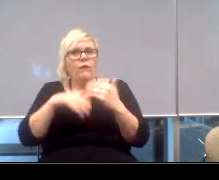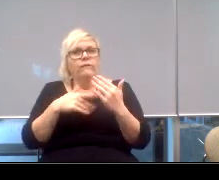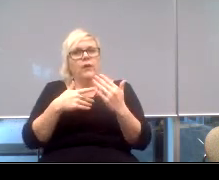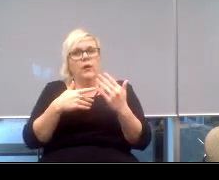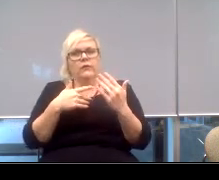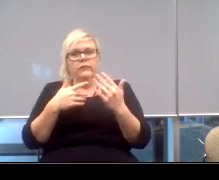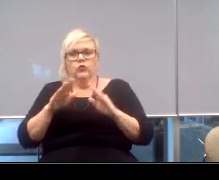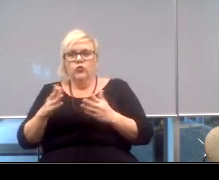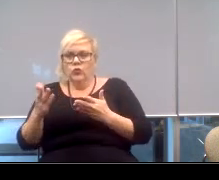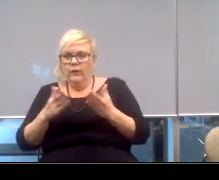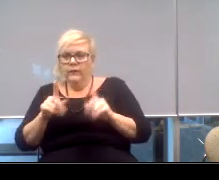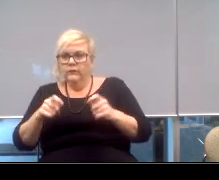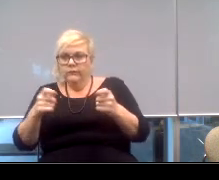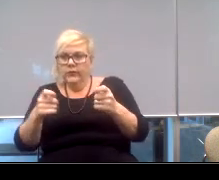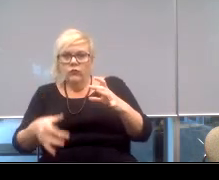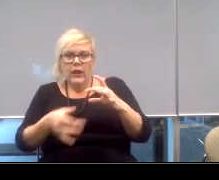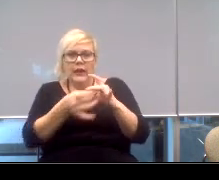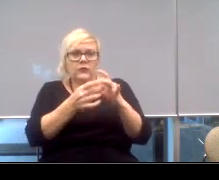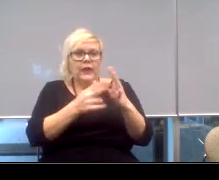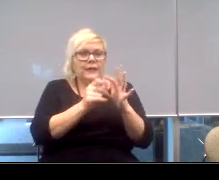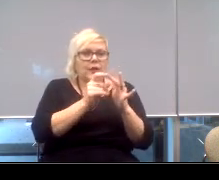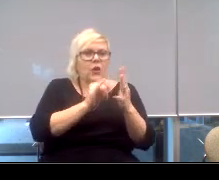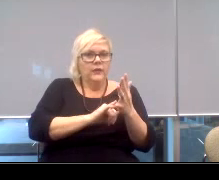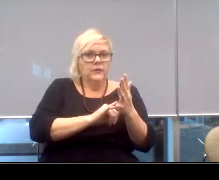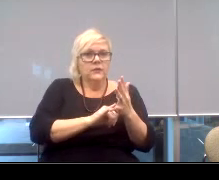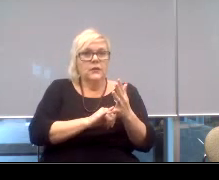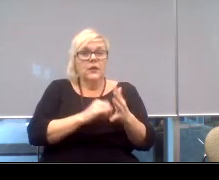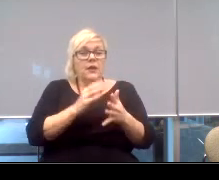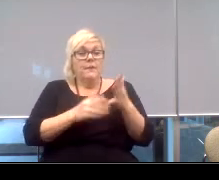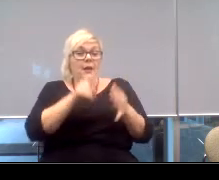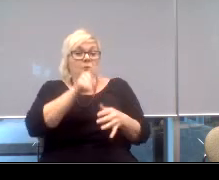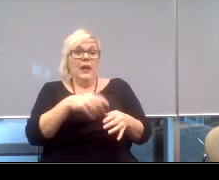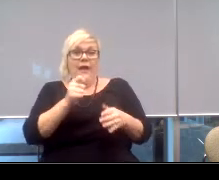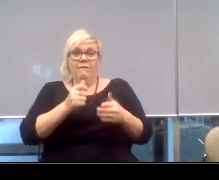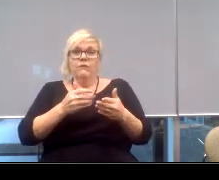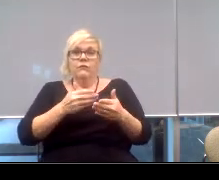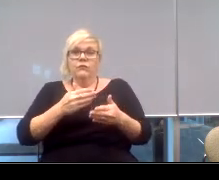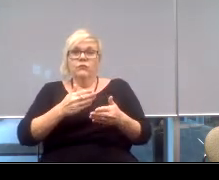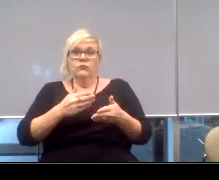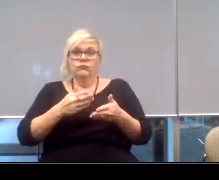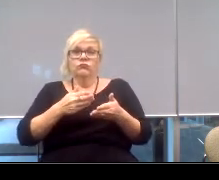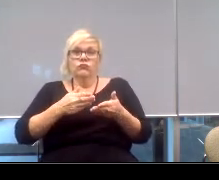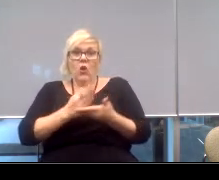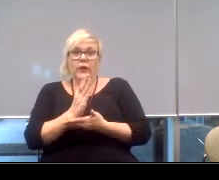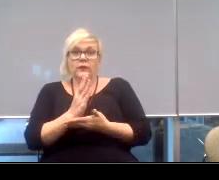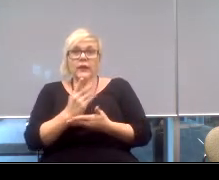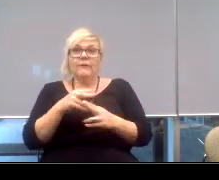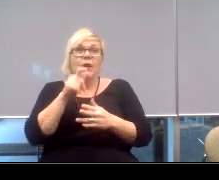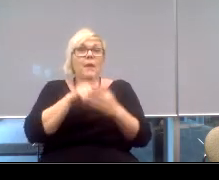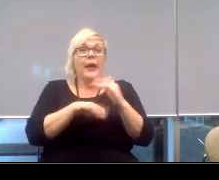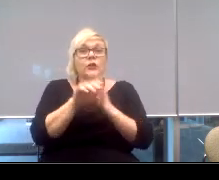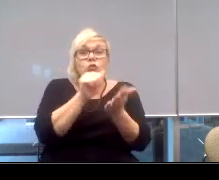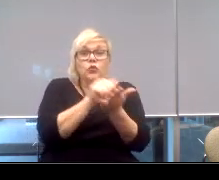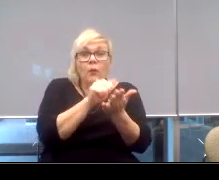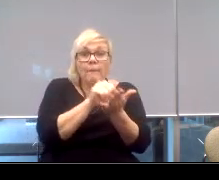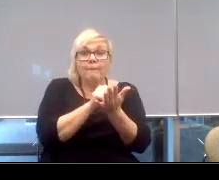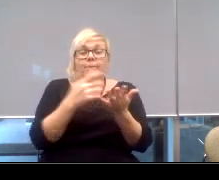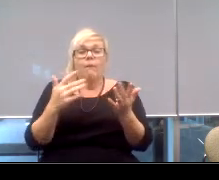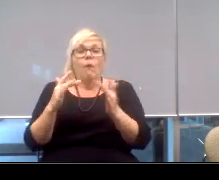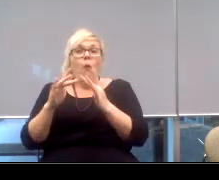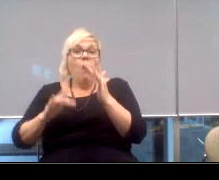NDIS. So participants have rights when buying products or services, whether they buy something in store, online,